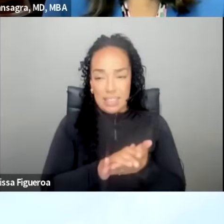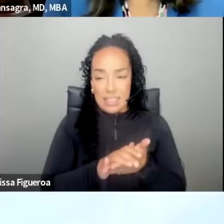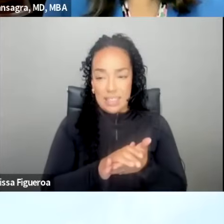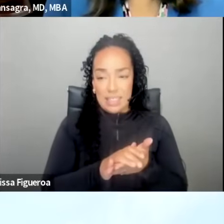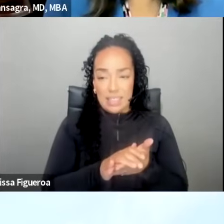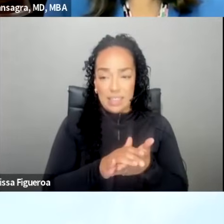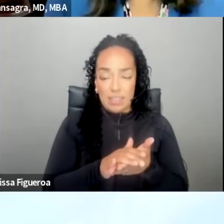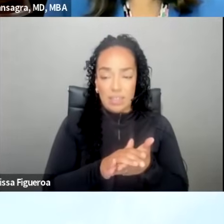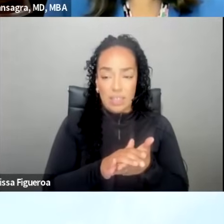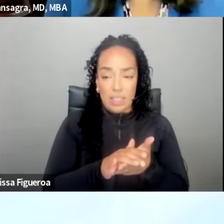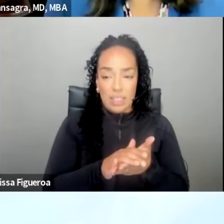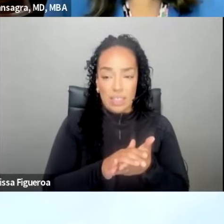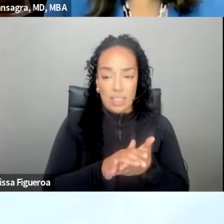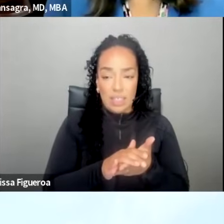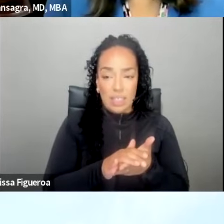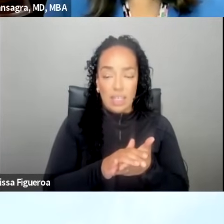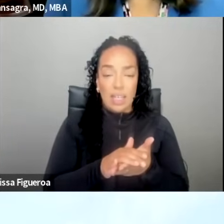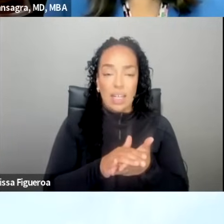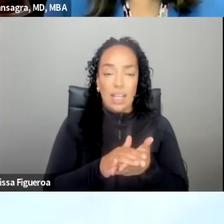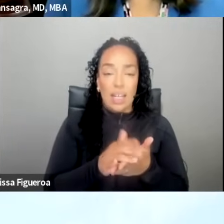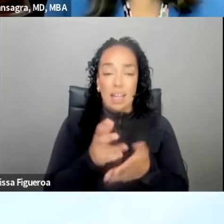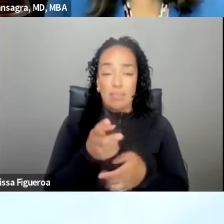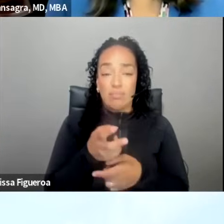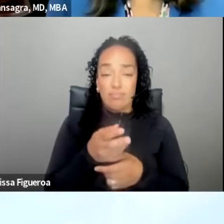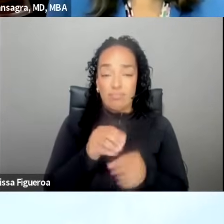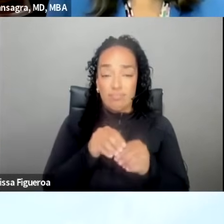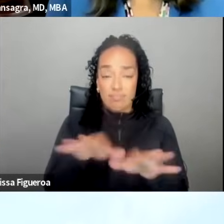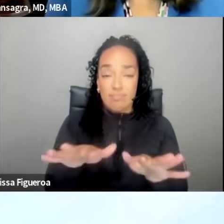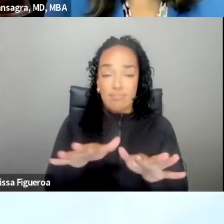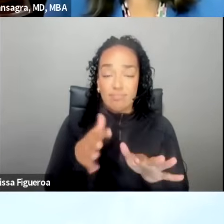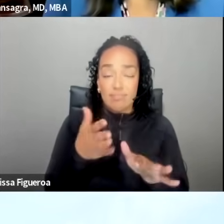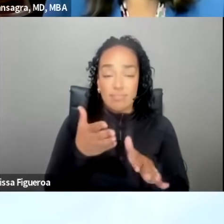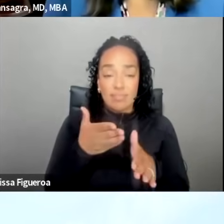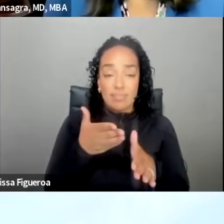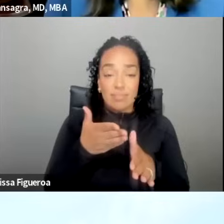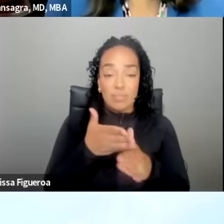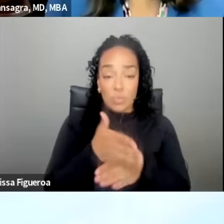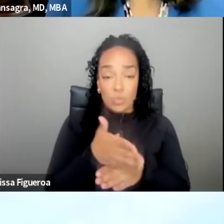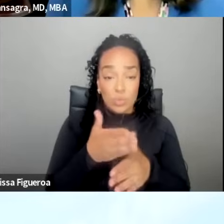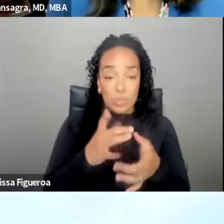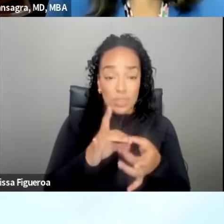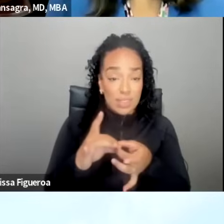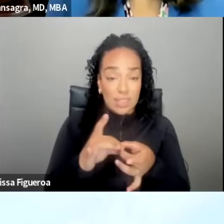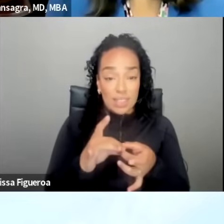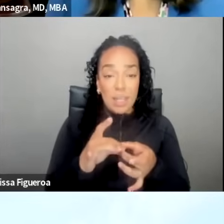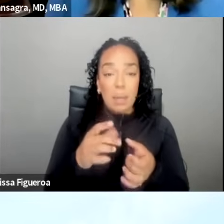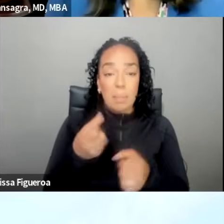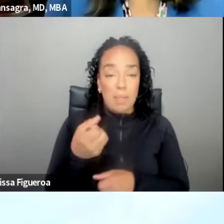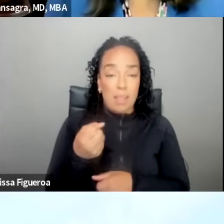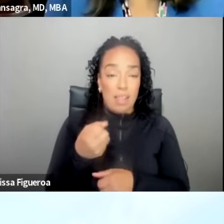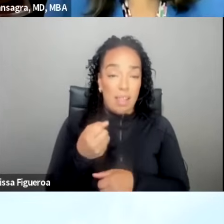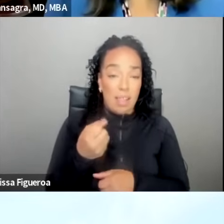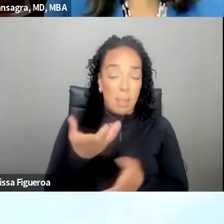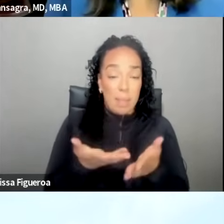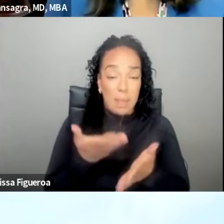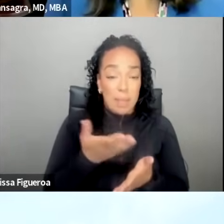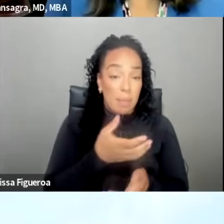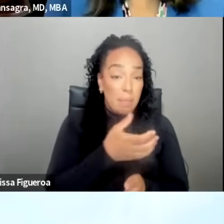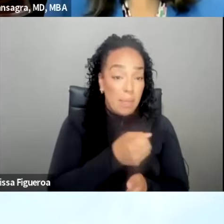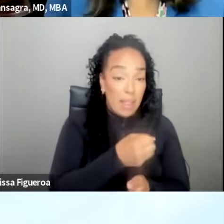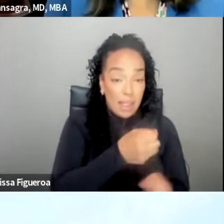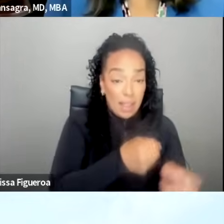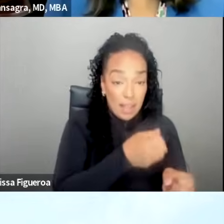the cattle is most likely associated with milk, whether that be through the actual process of milking or just